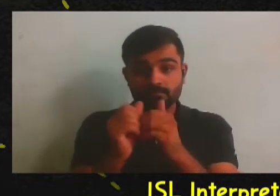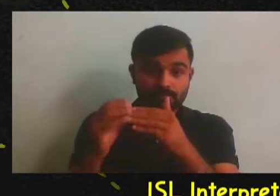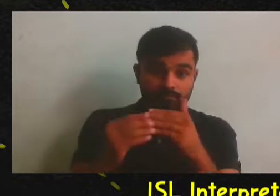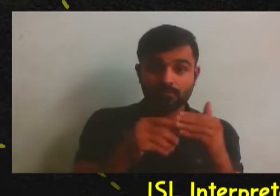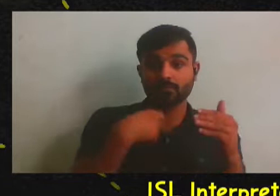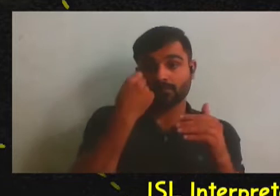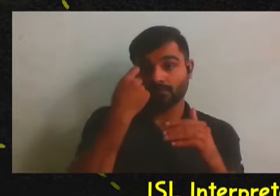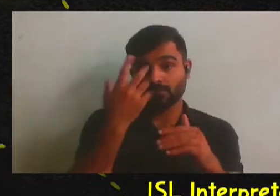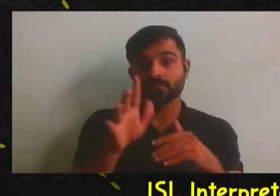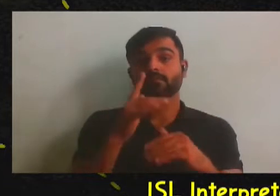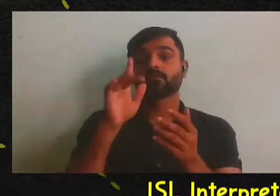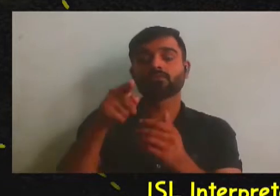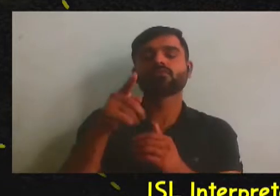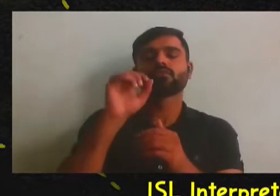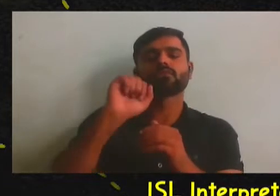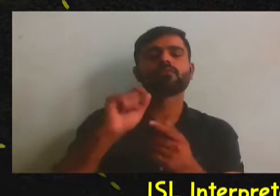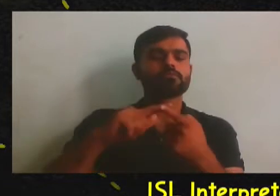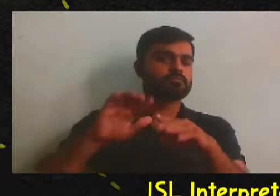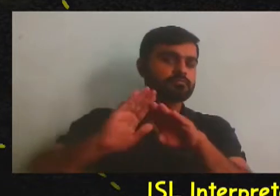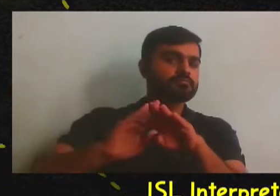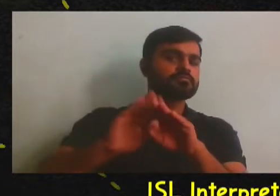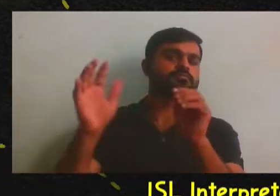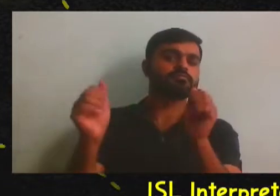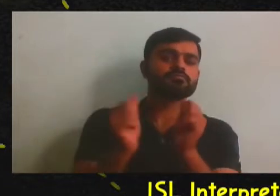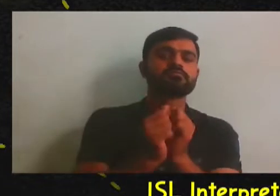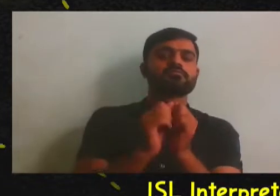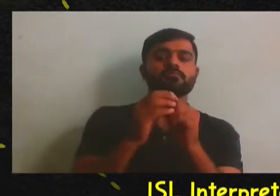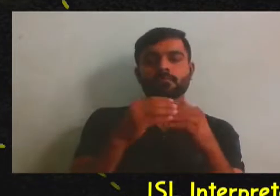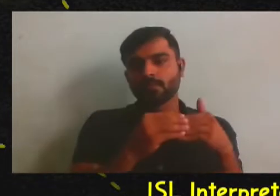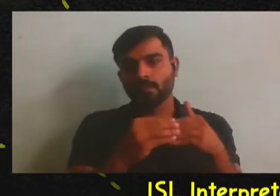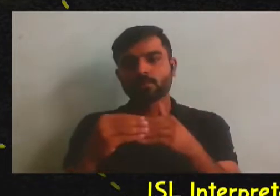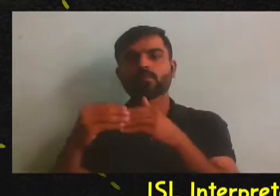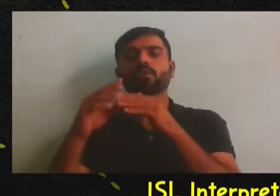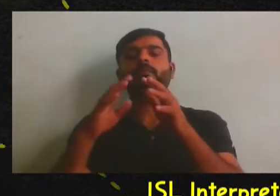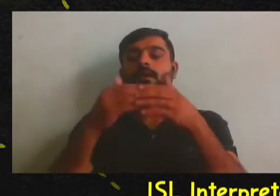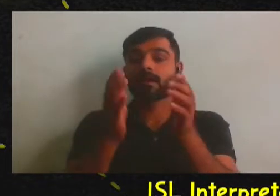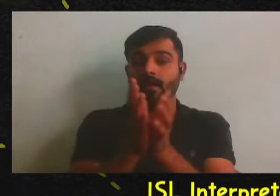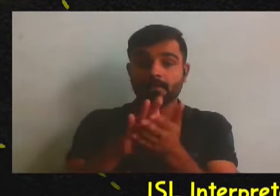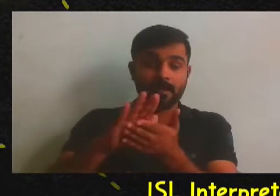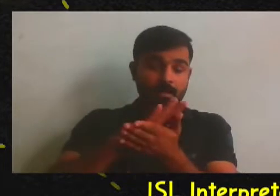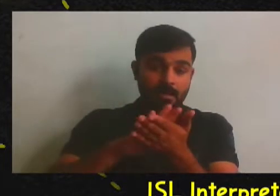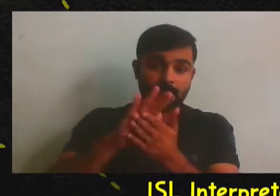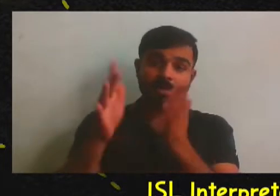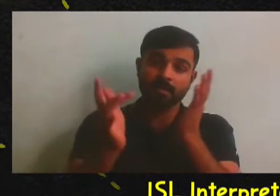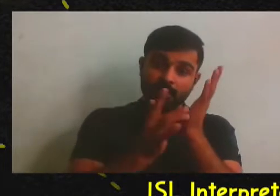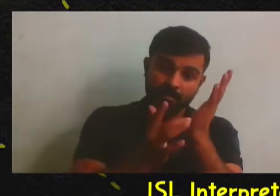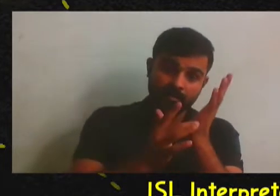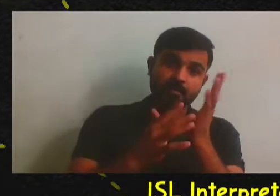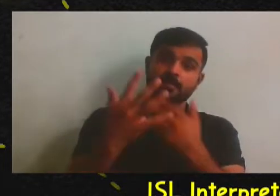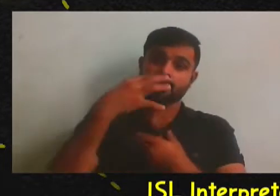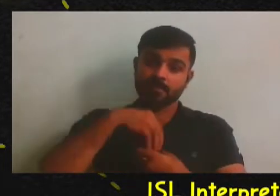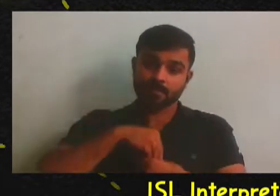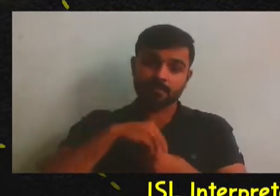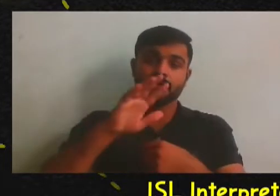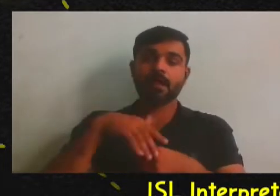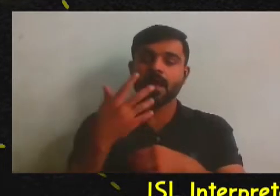understood. Whereas your years of experience are about moving to an understanding of community-based technology adaptation, or